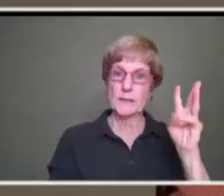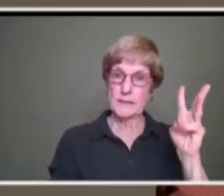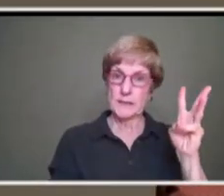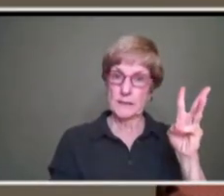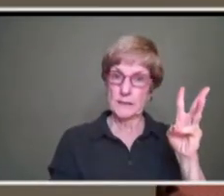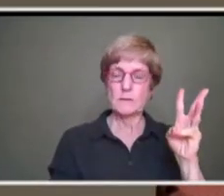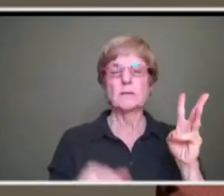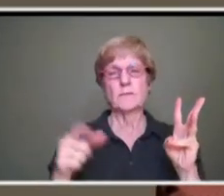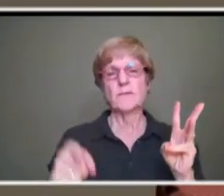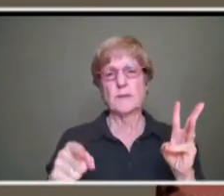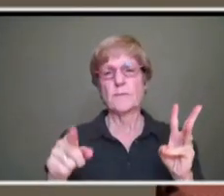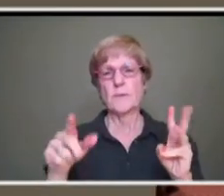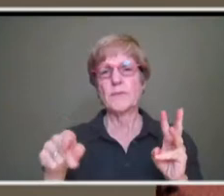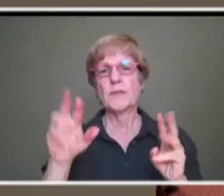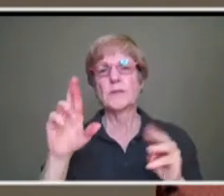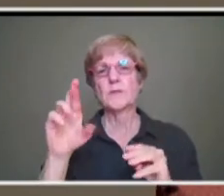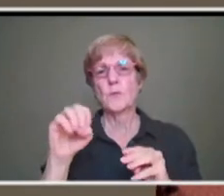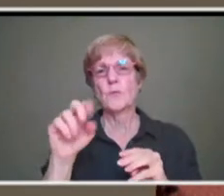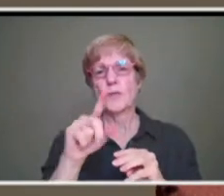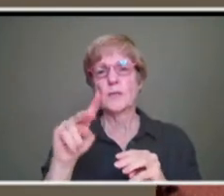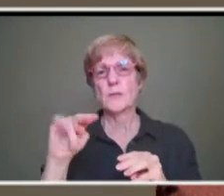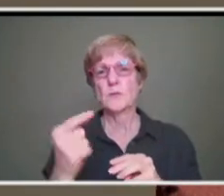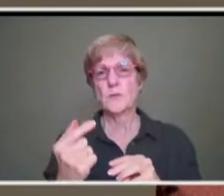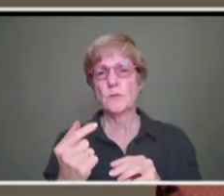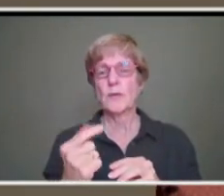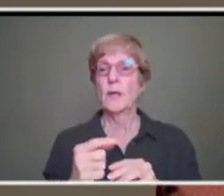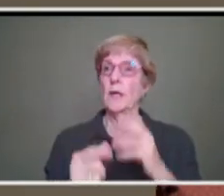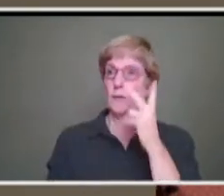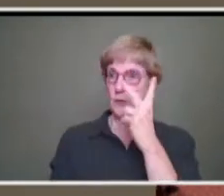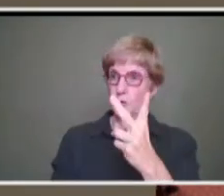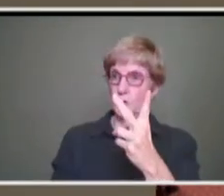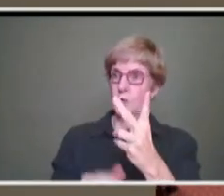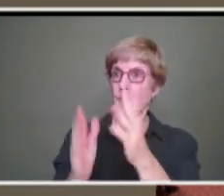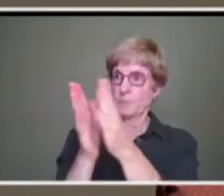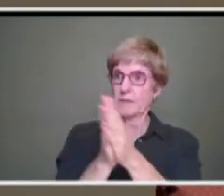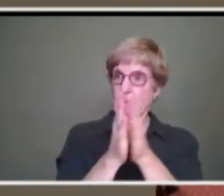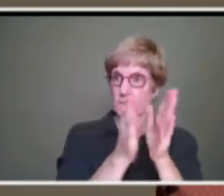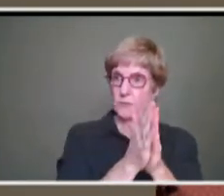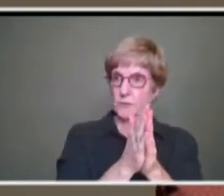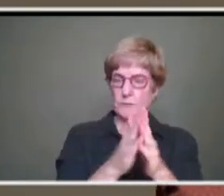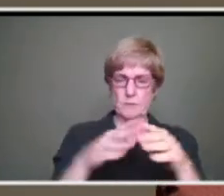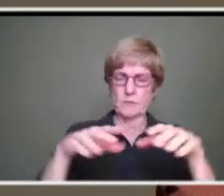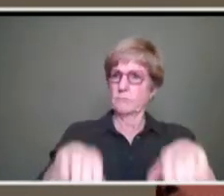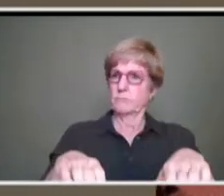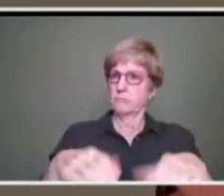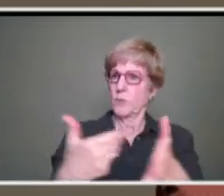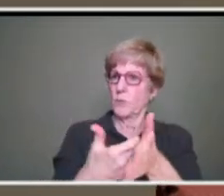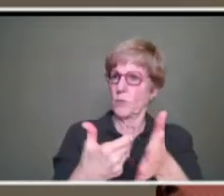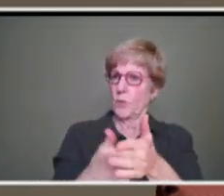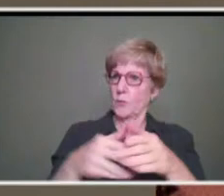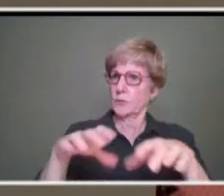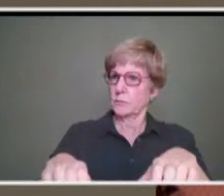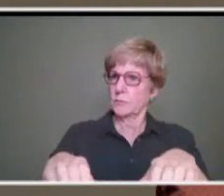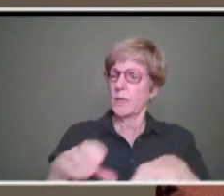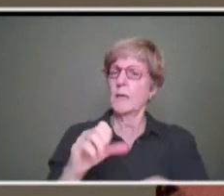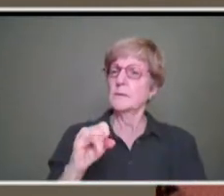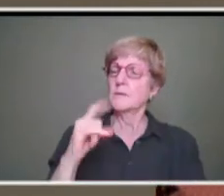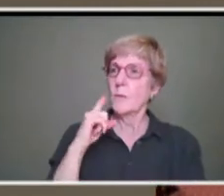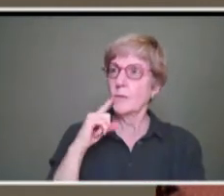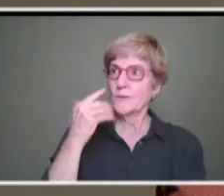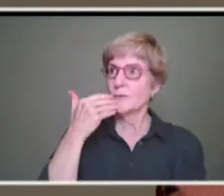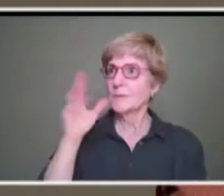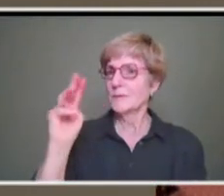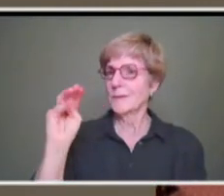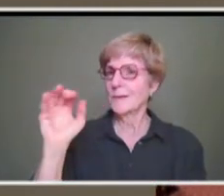rezoning it looks like there are two petitions that are nearby right so I just sent a map